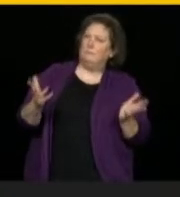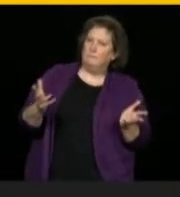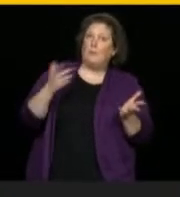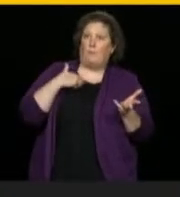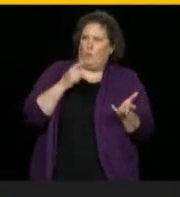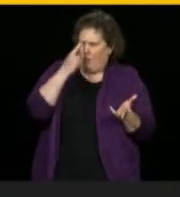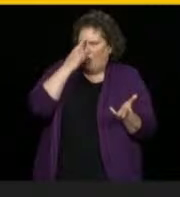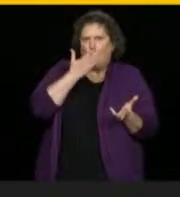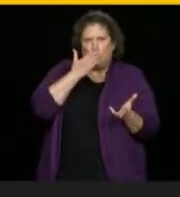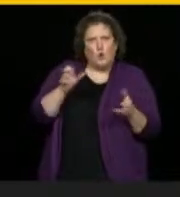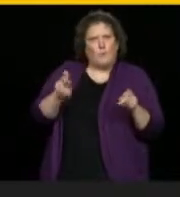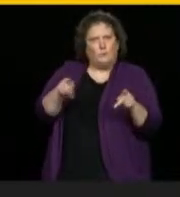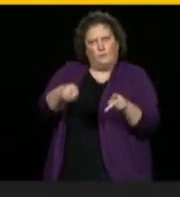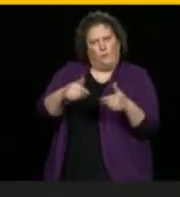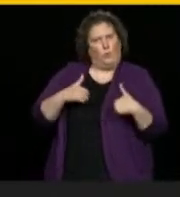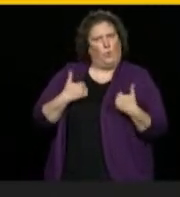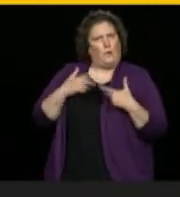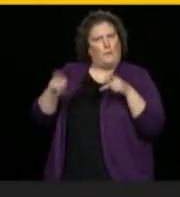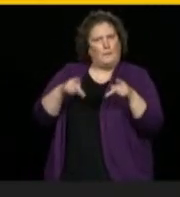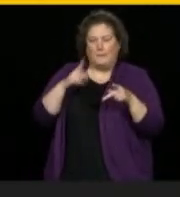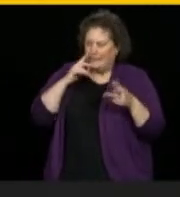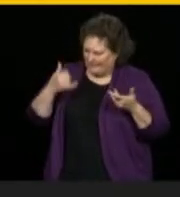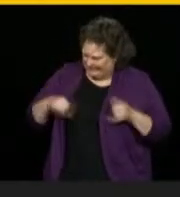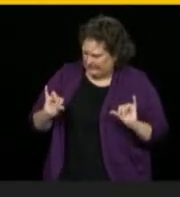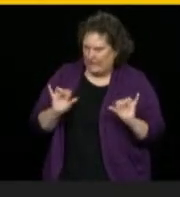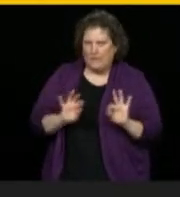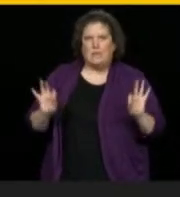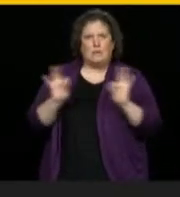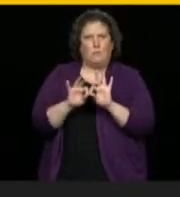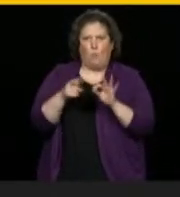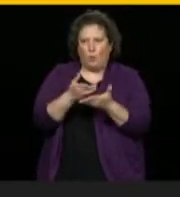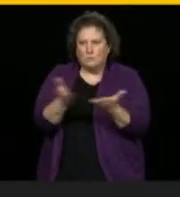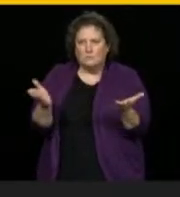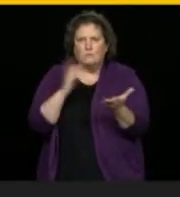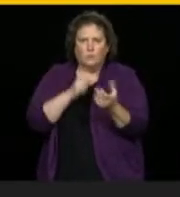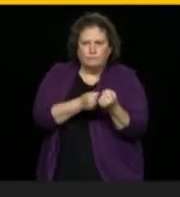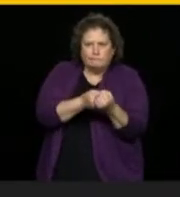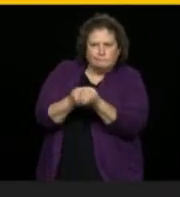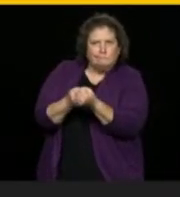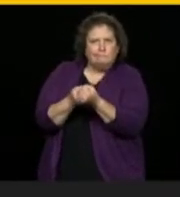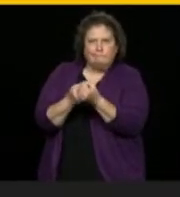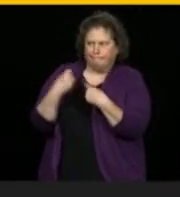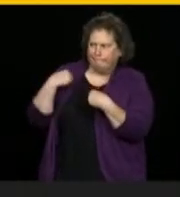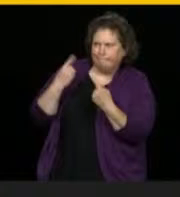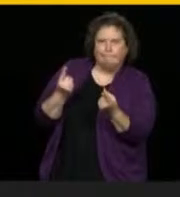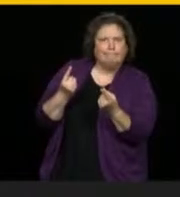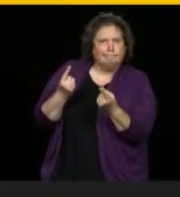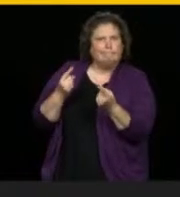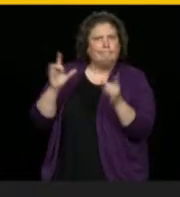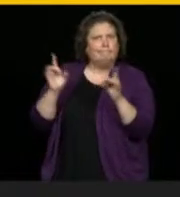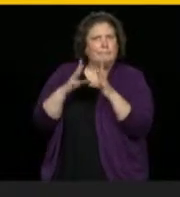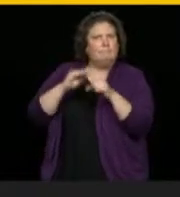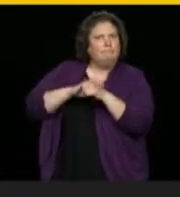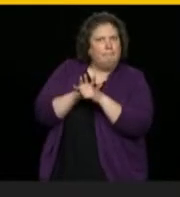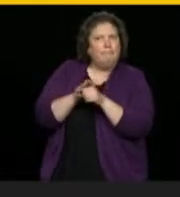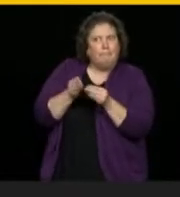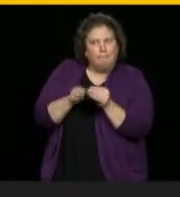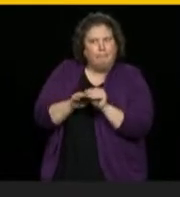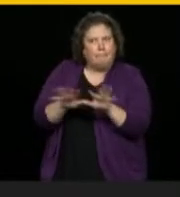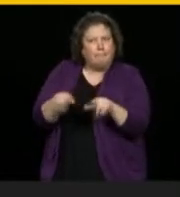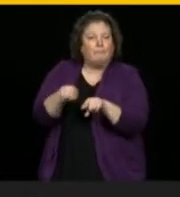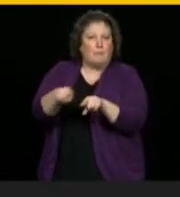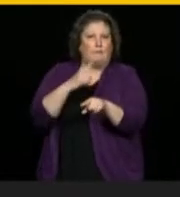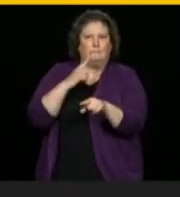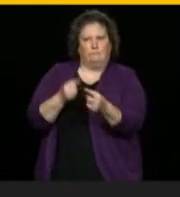give opportunities to young people through this pandemic to be able to engage in their communities, support local organizations, and